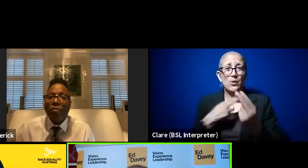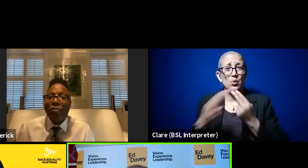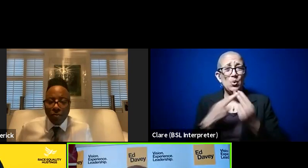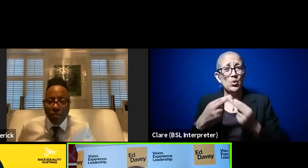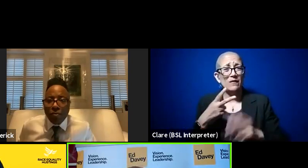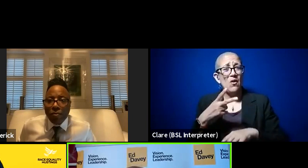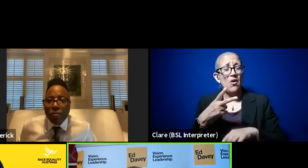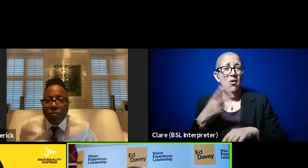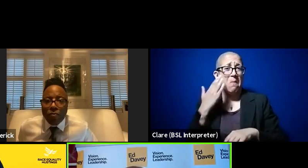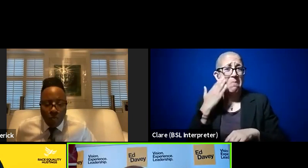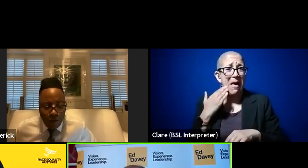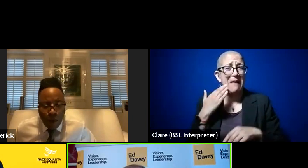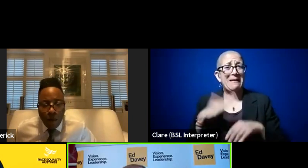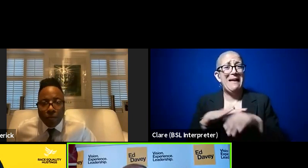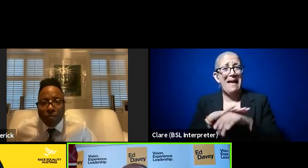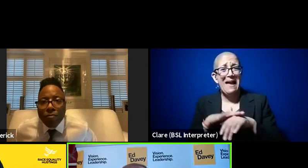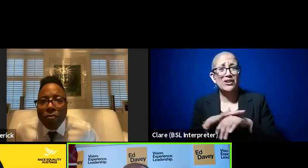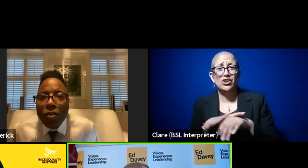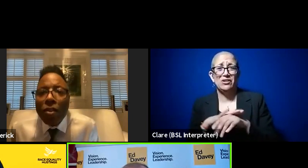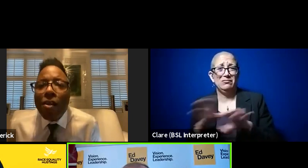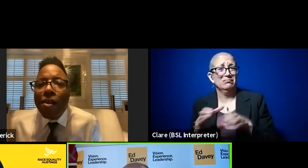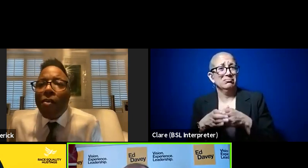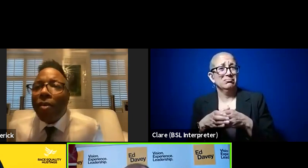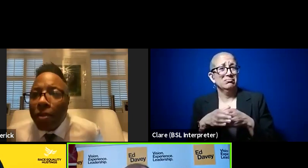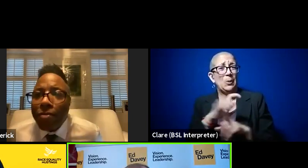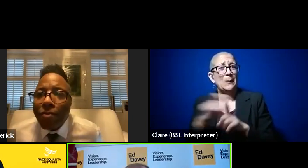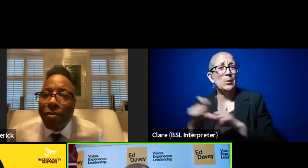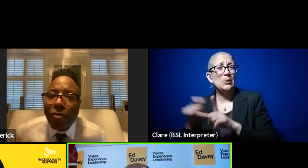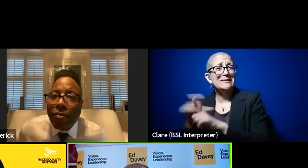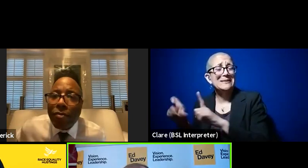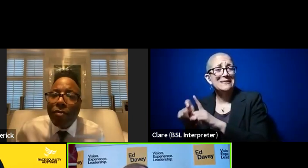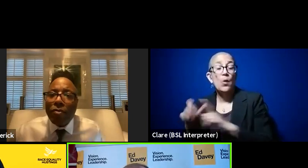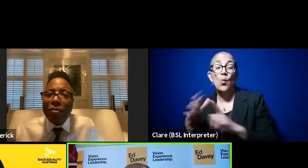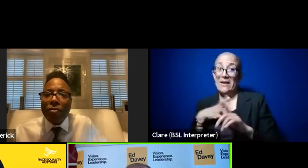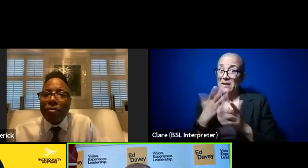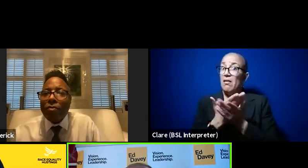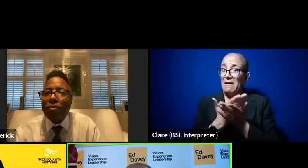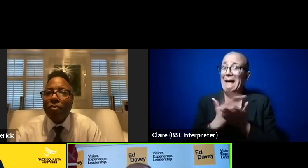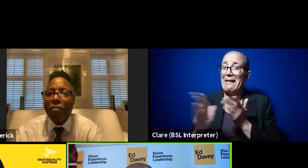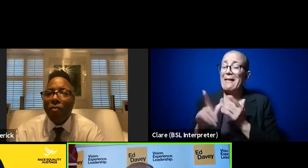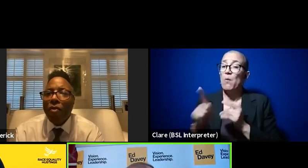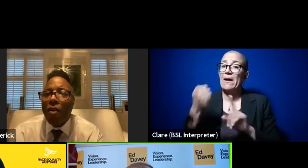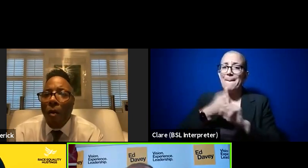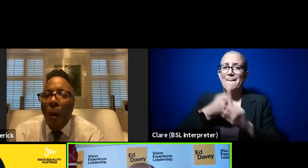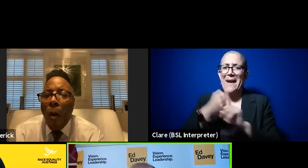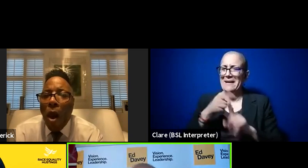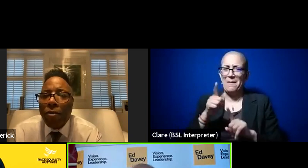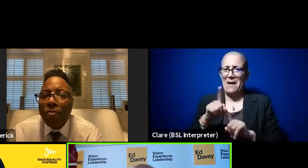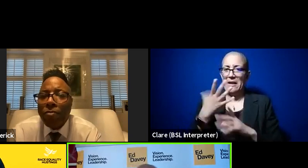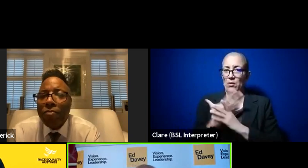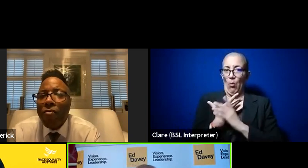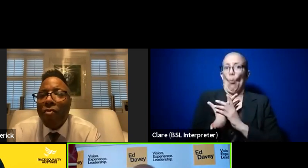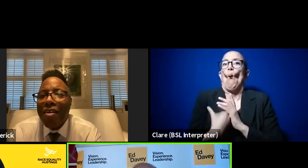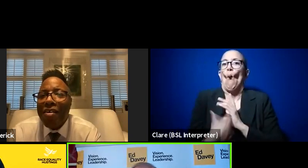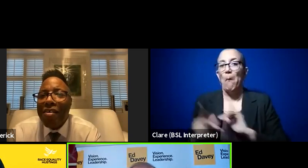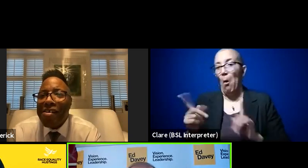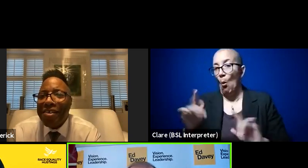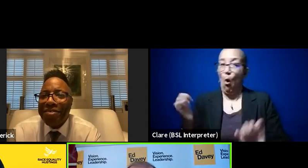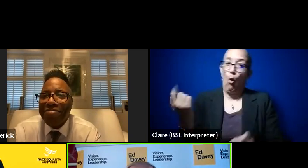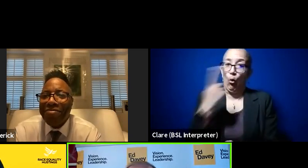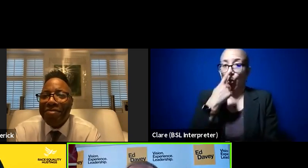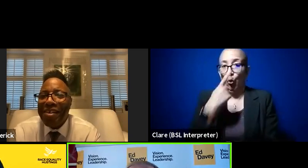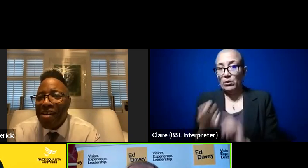communities. So let us make that clear when we're campaigning. But let's not go down a rabbit hole of what may or may not have